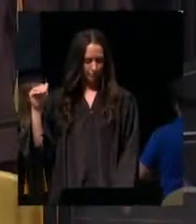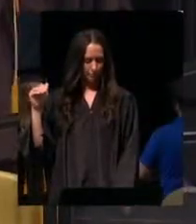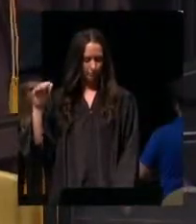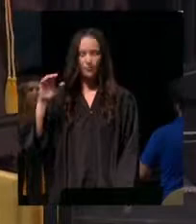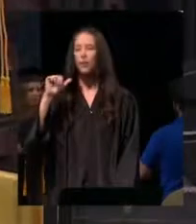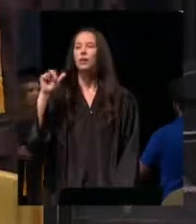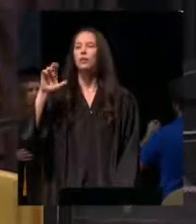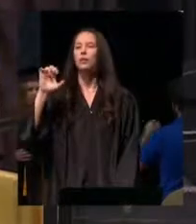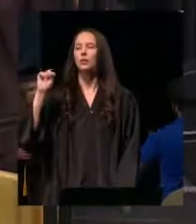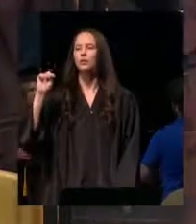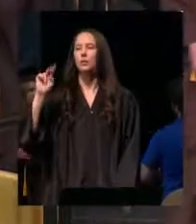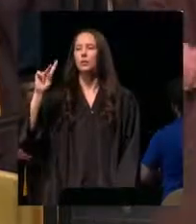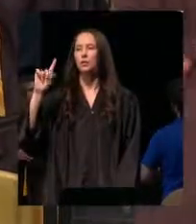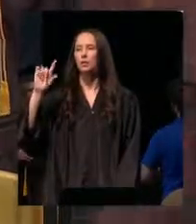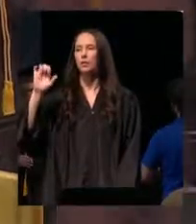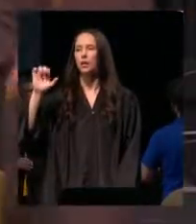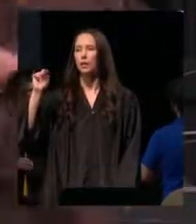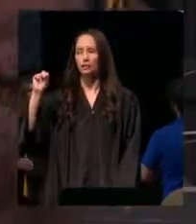Aaron Klein.